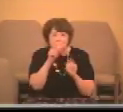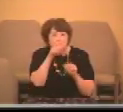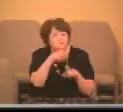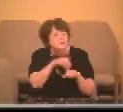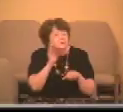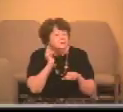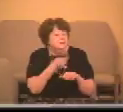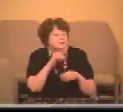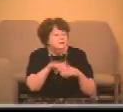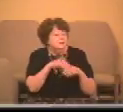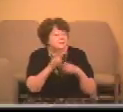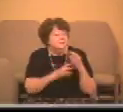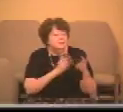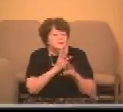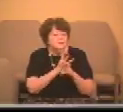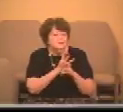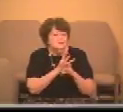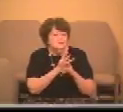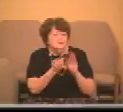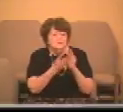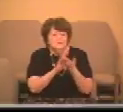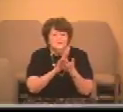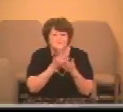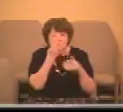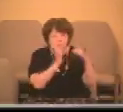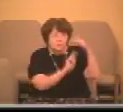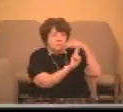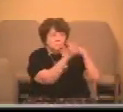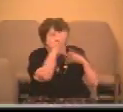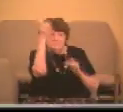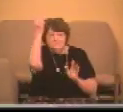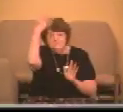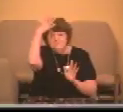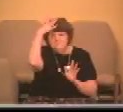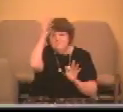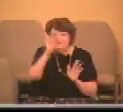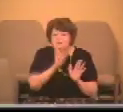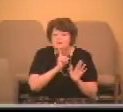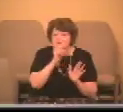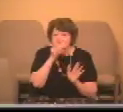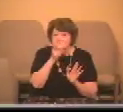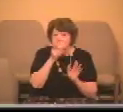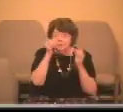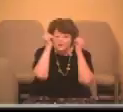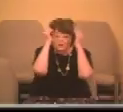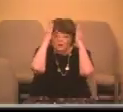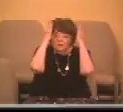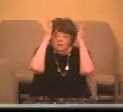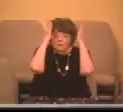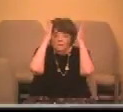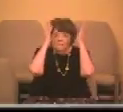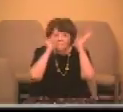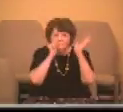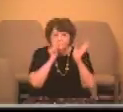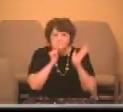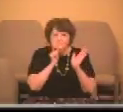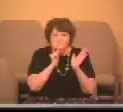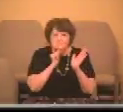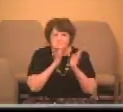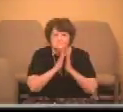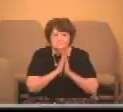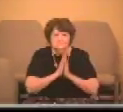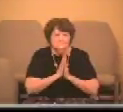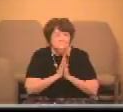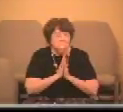world to be the witnesses of grace and truth and hope and patience and